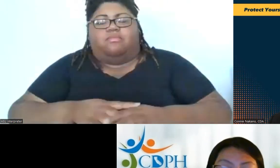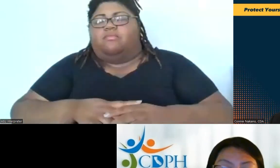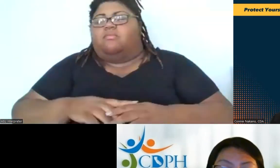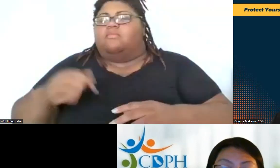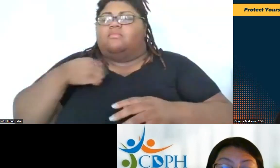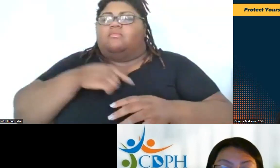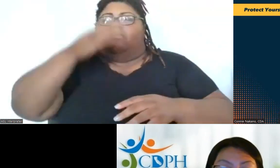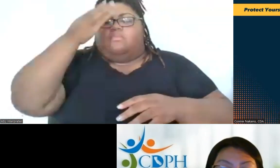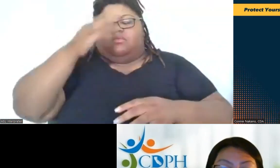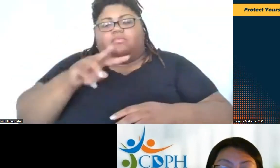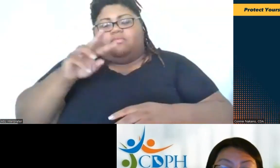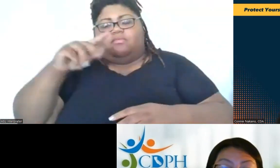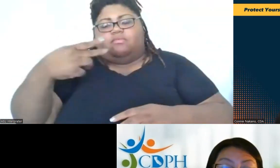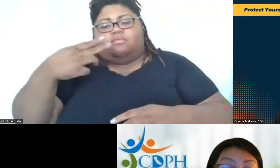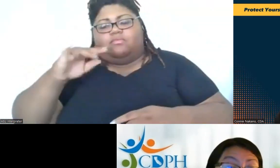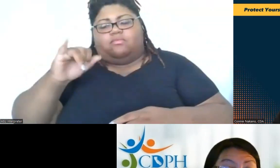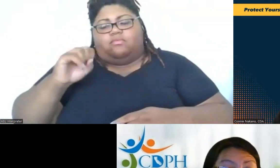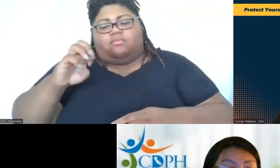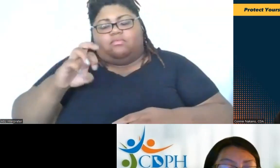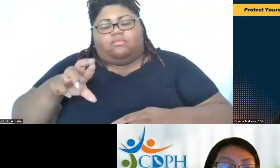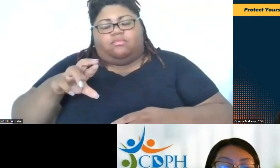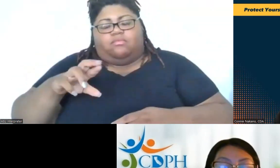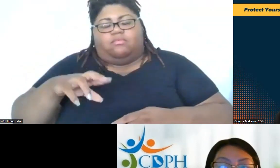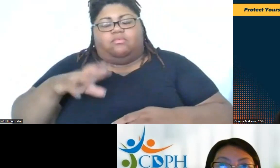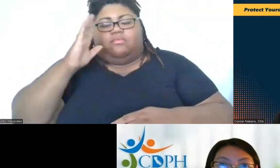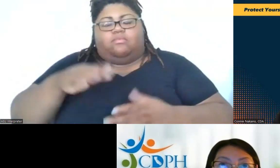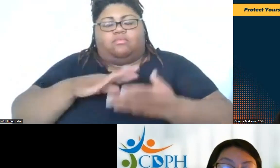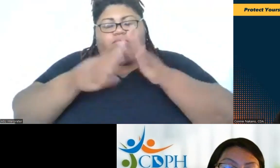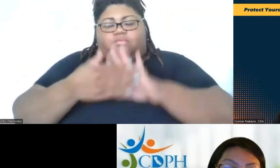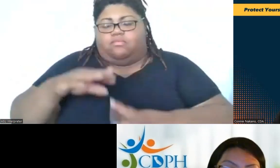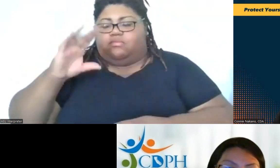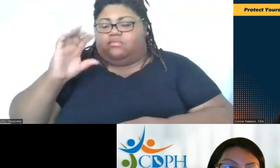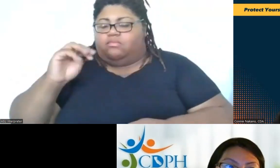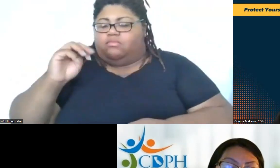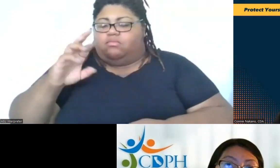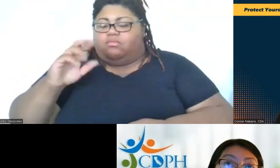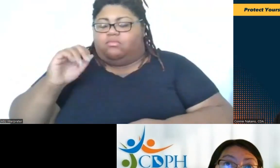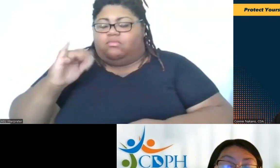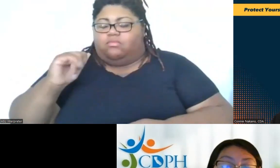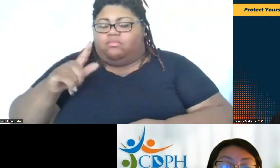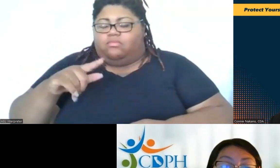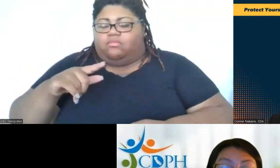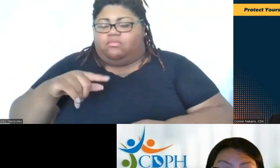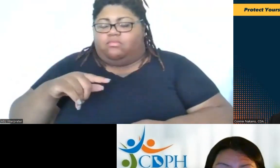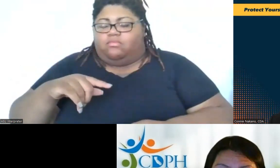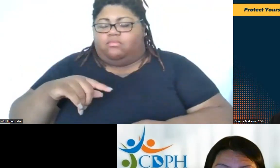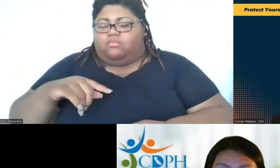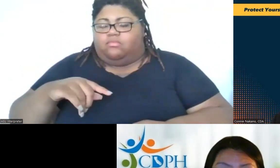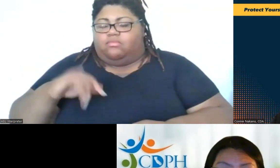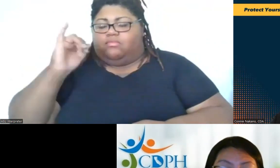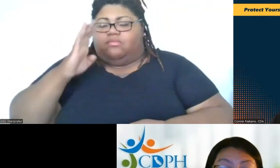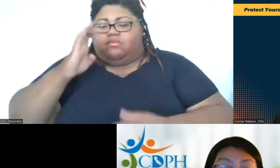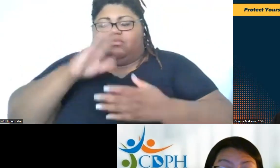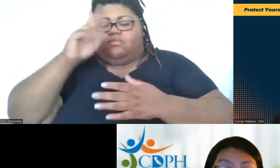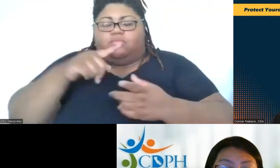who manufactures Paxlovid, is going to go commercial. And at that time, it will be up to health insurance